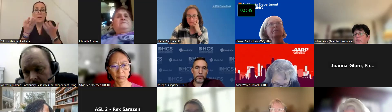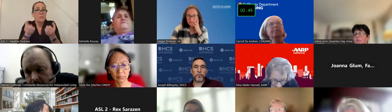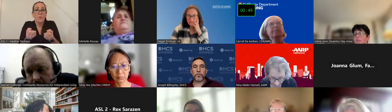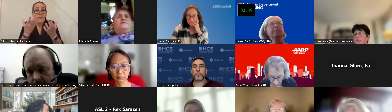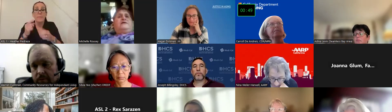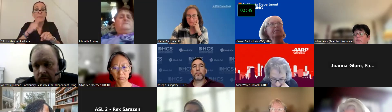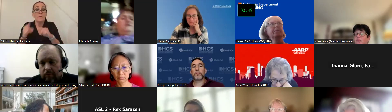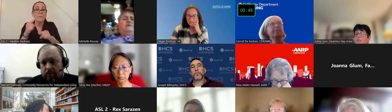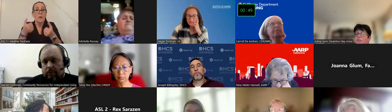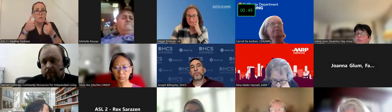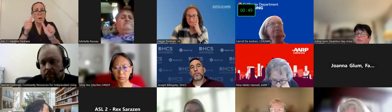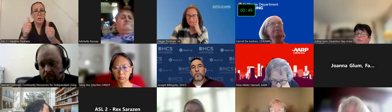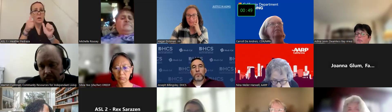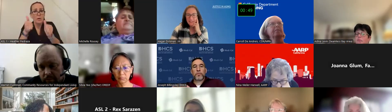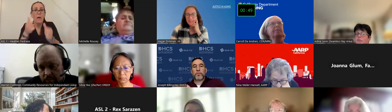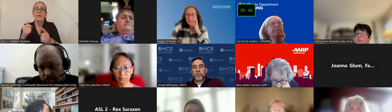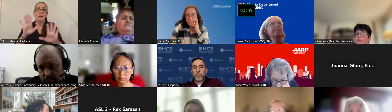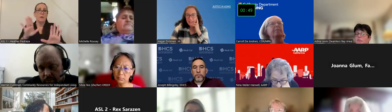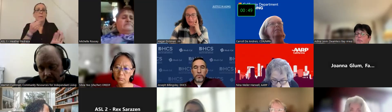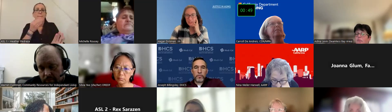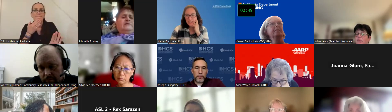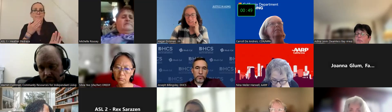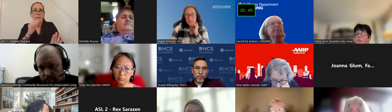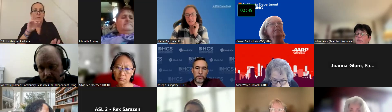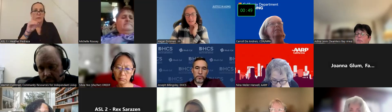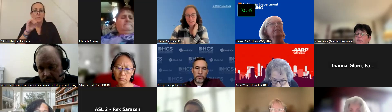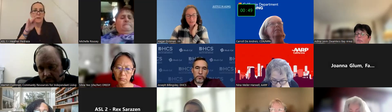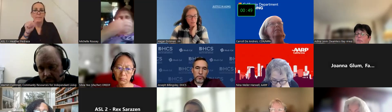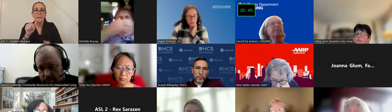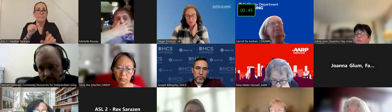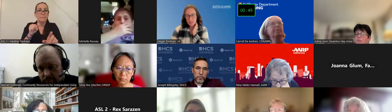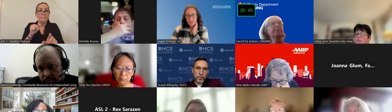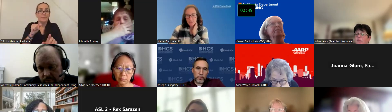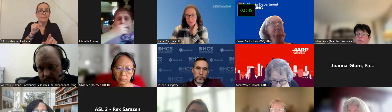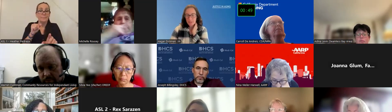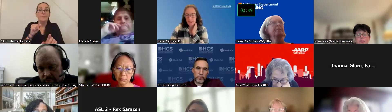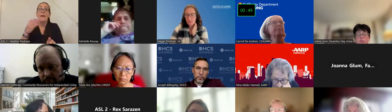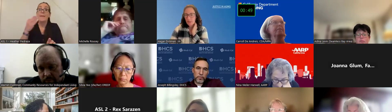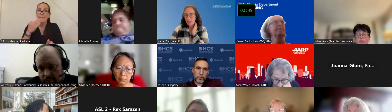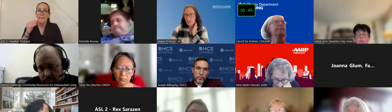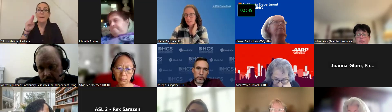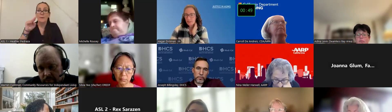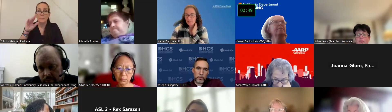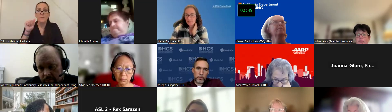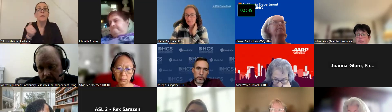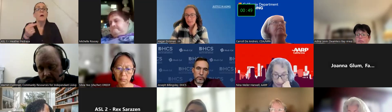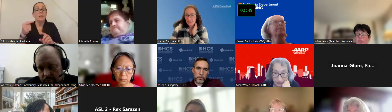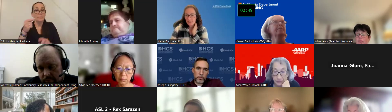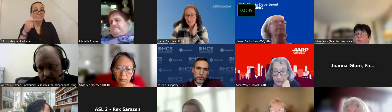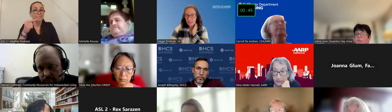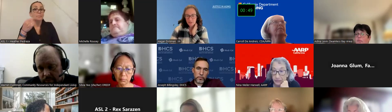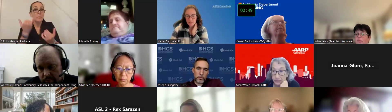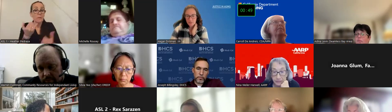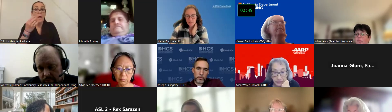done. So thank you, Debbie. Thank you, Michelle, and to the Transportation Subcommittee. And we're actually going to